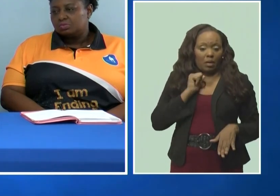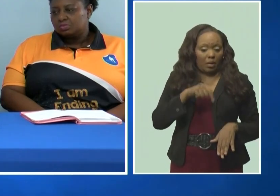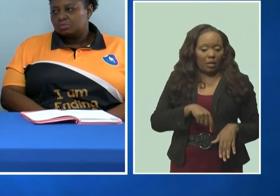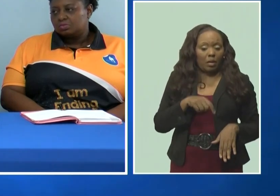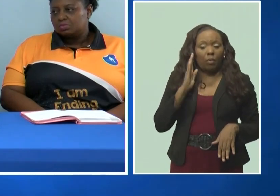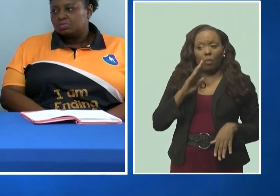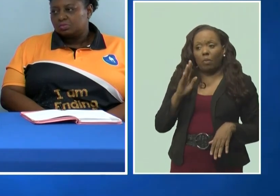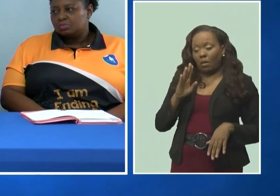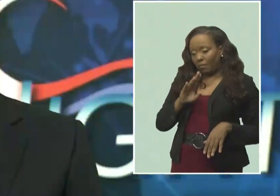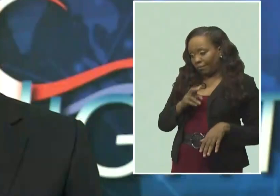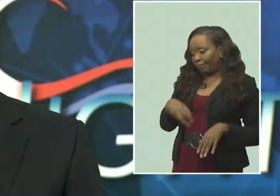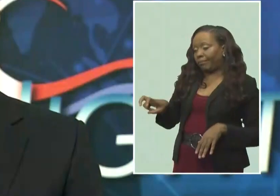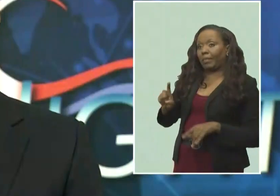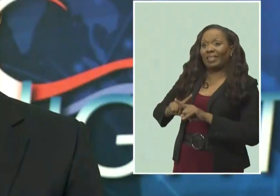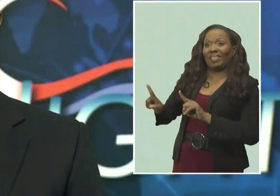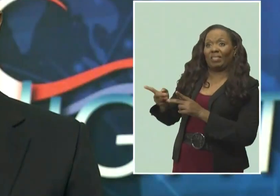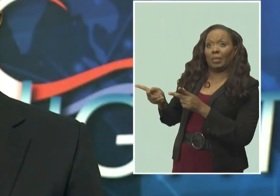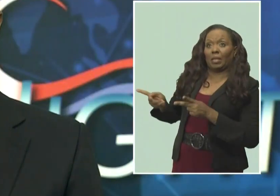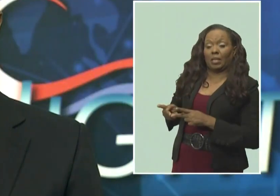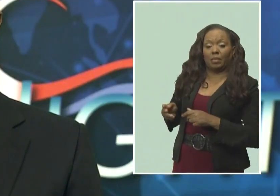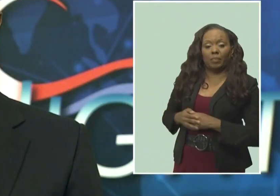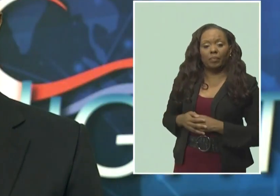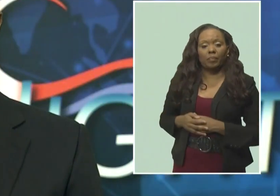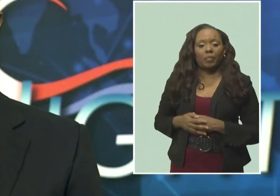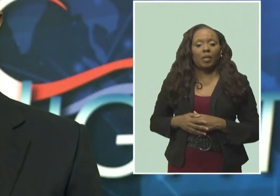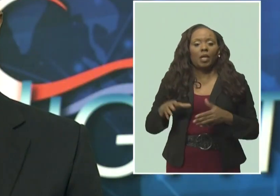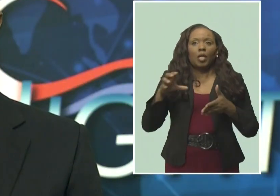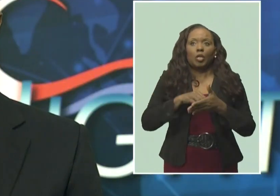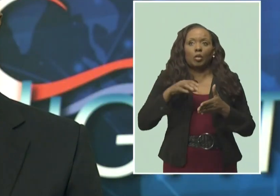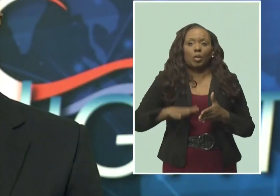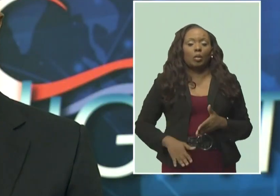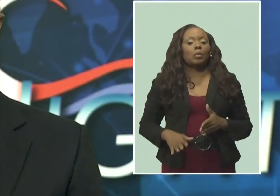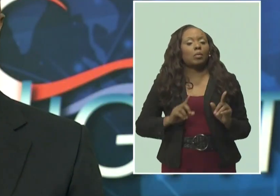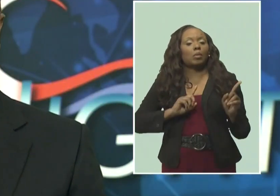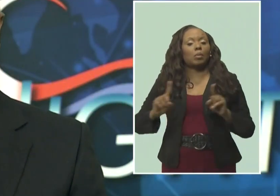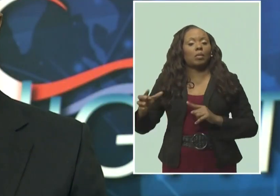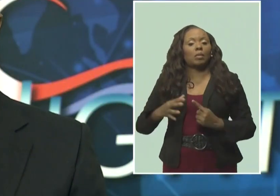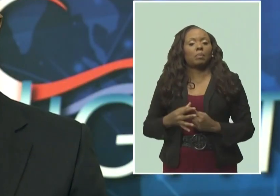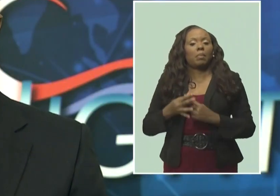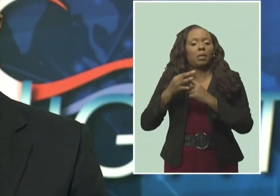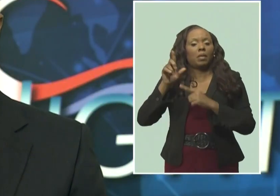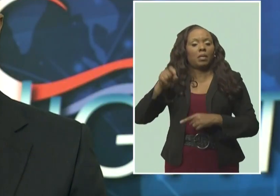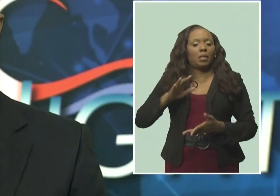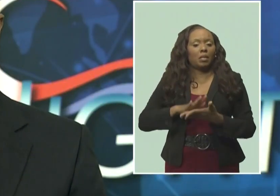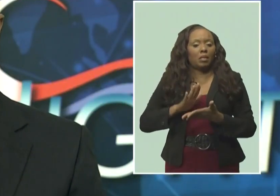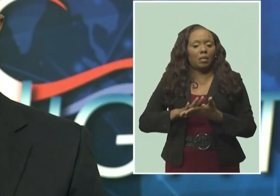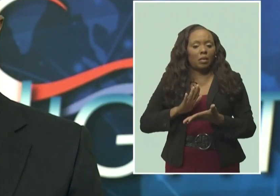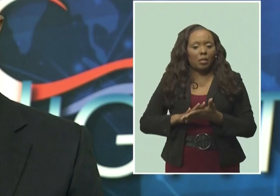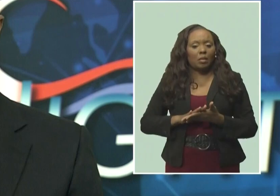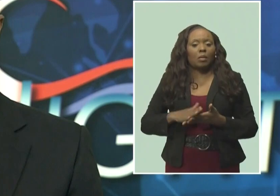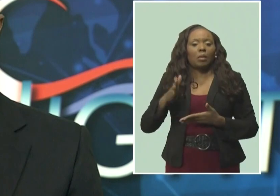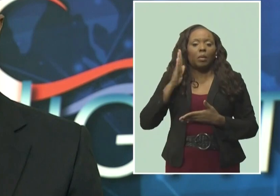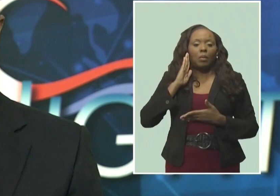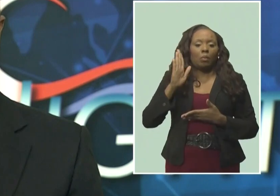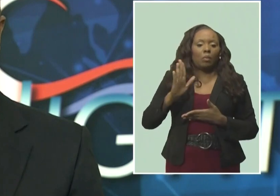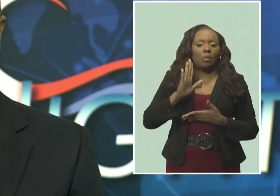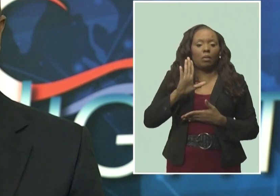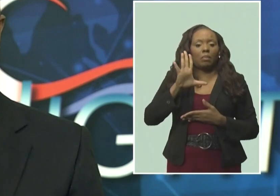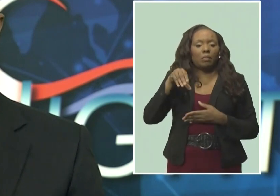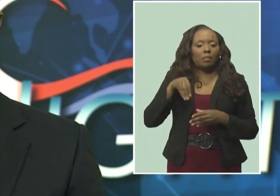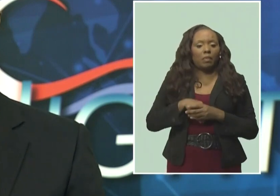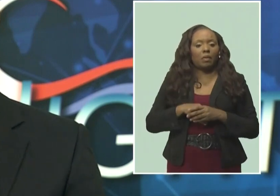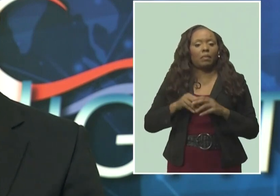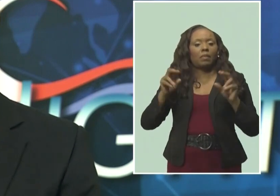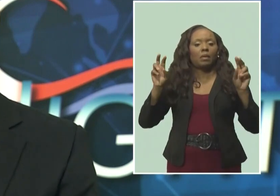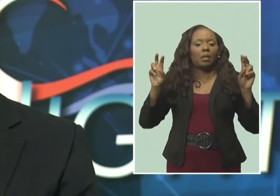separate location. Students at special needs schools will not be left out of the recently launched Barbados is